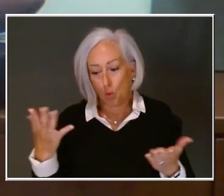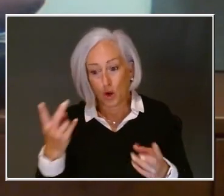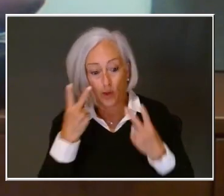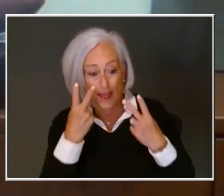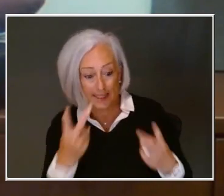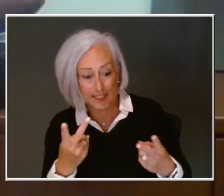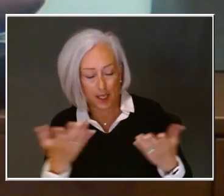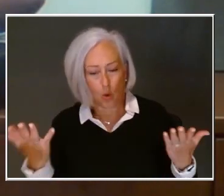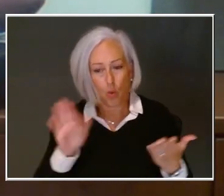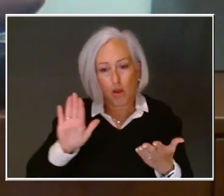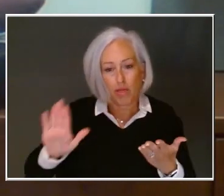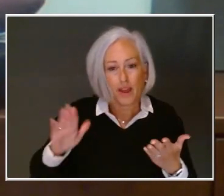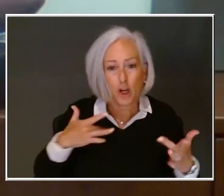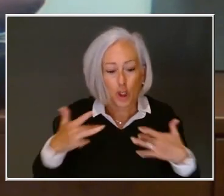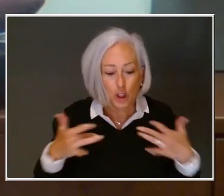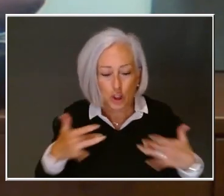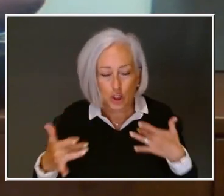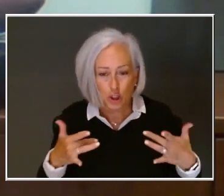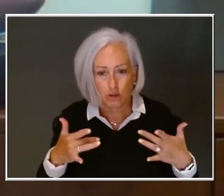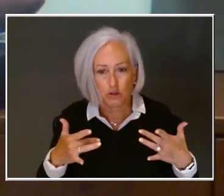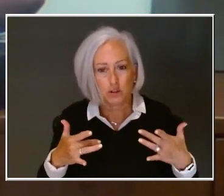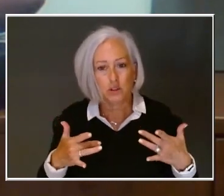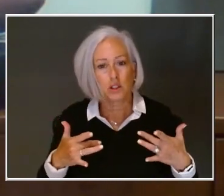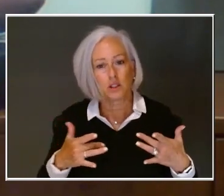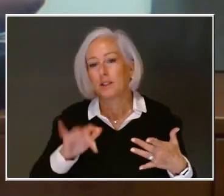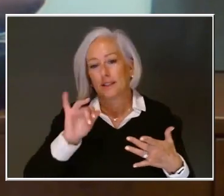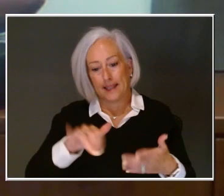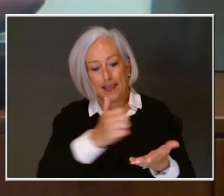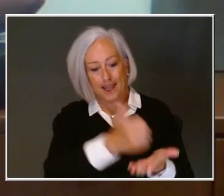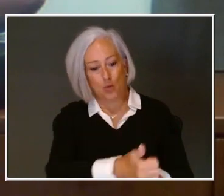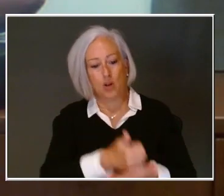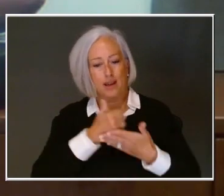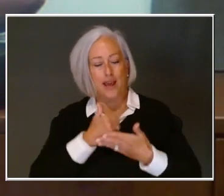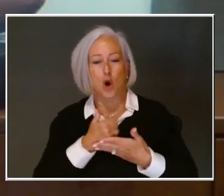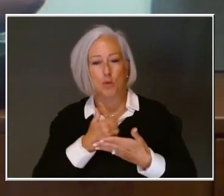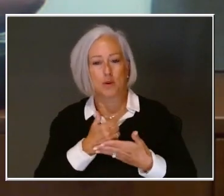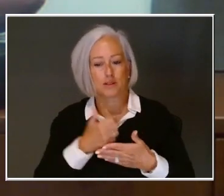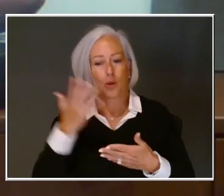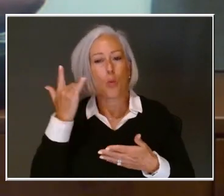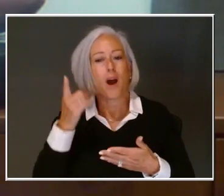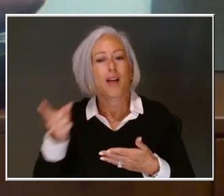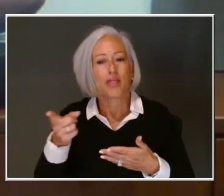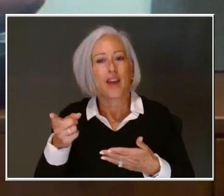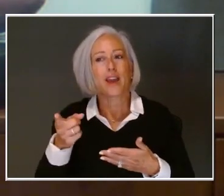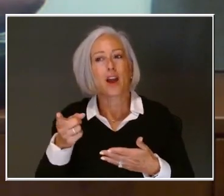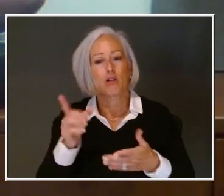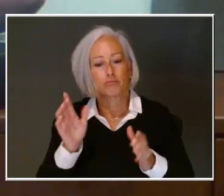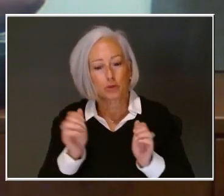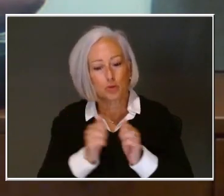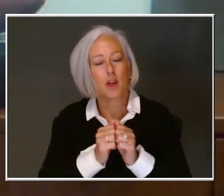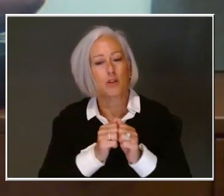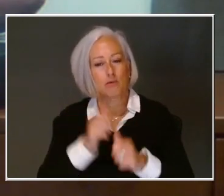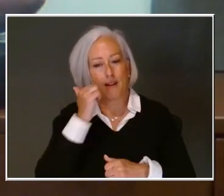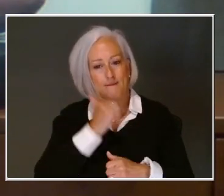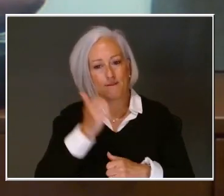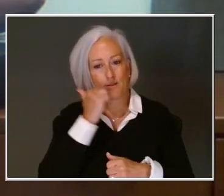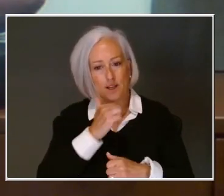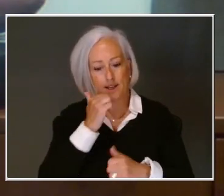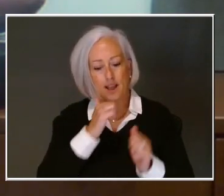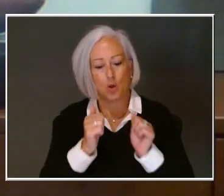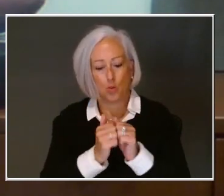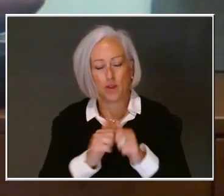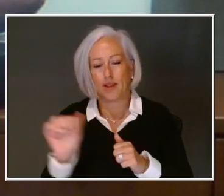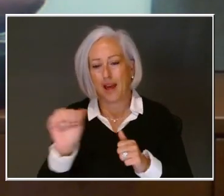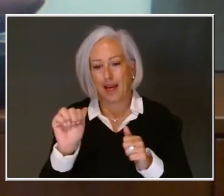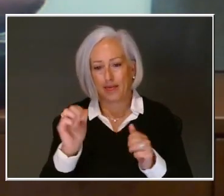concerns are. And that's can be really helpful for us. They're with the athletes every day, all the time. And so, it's not to